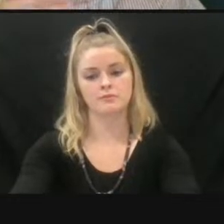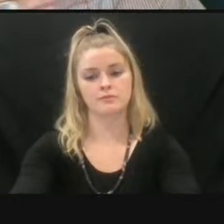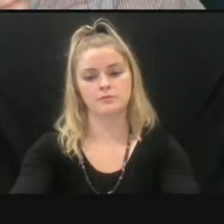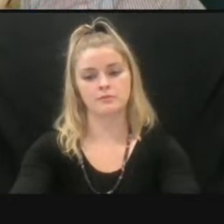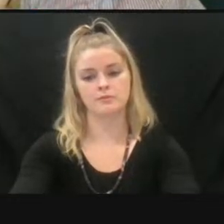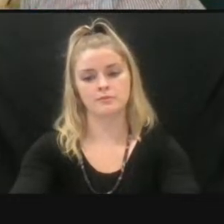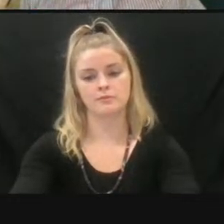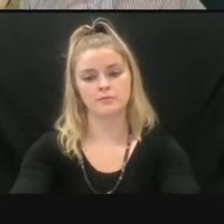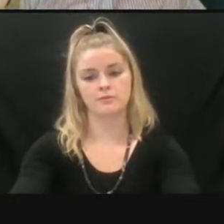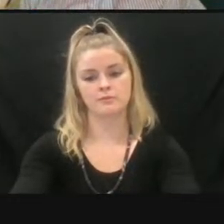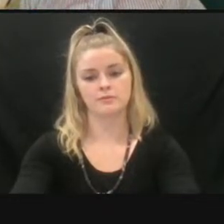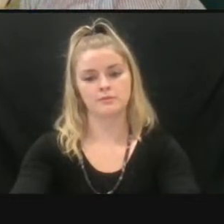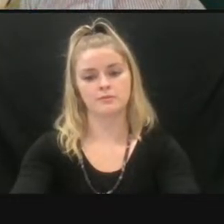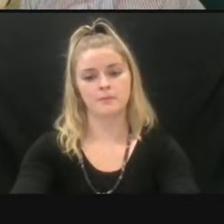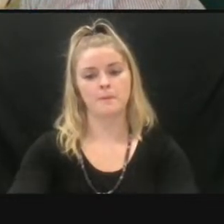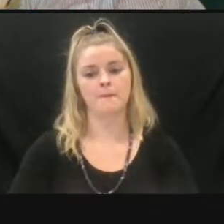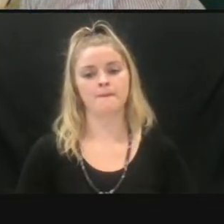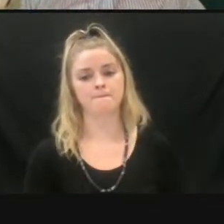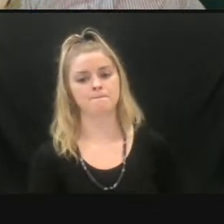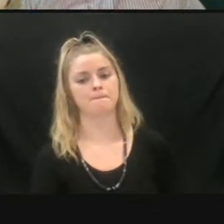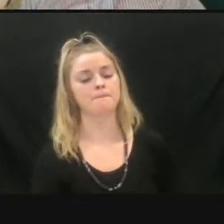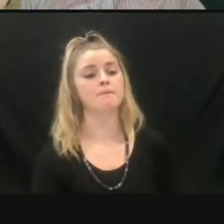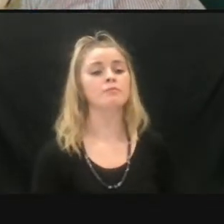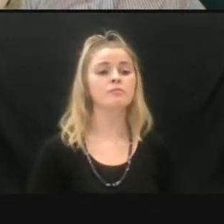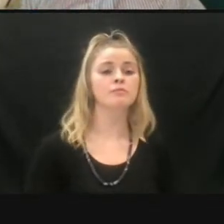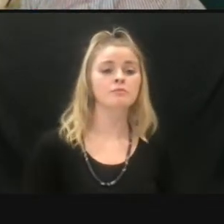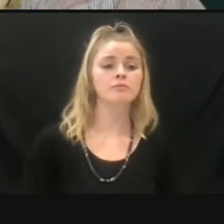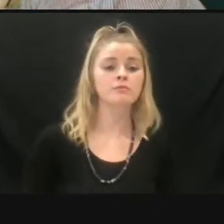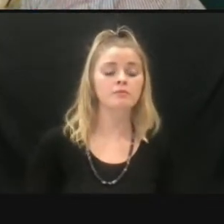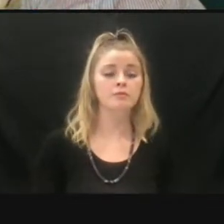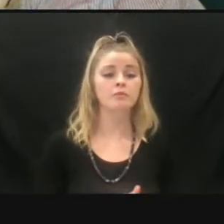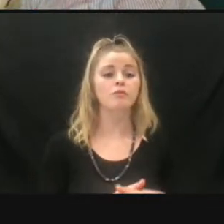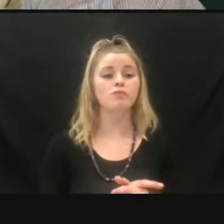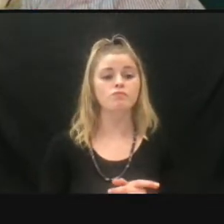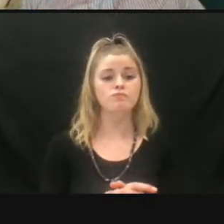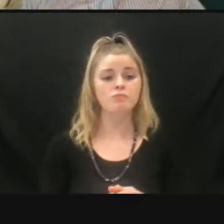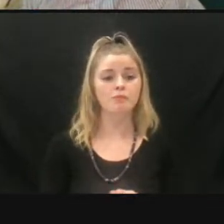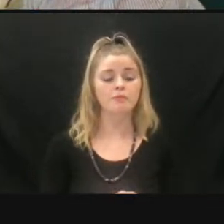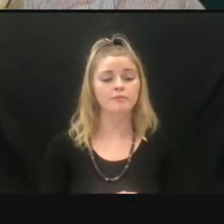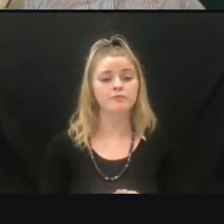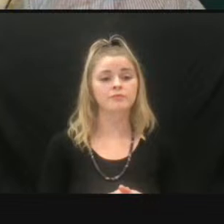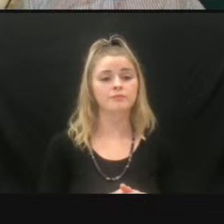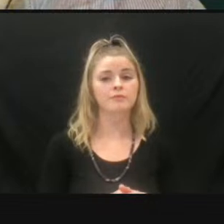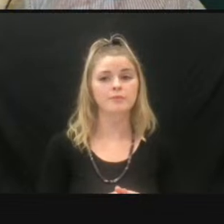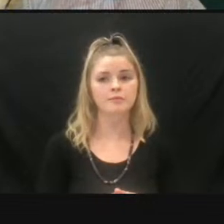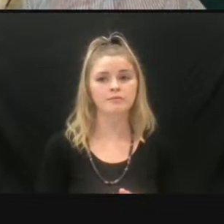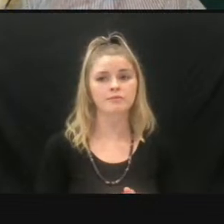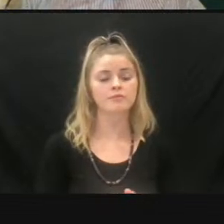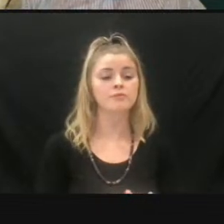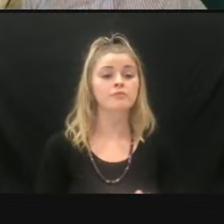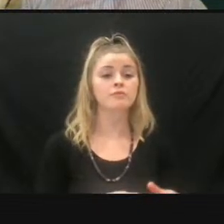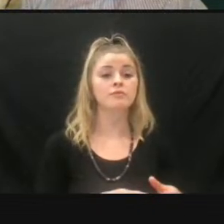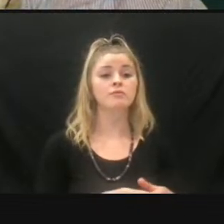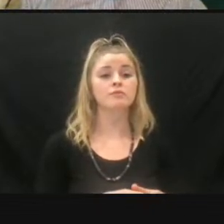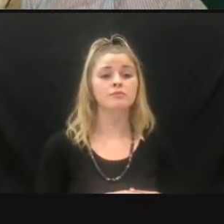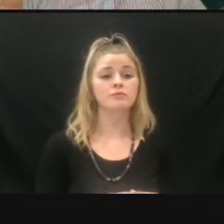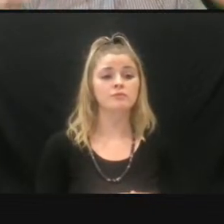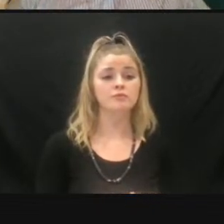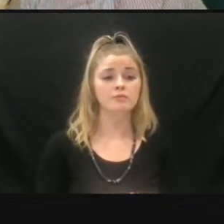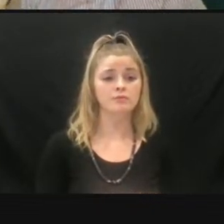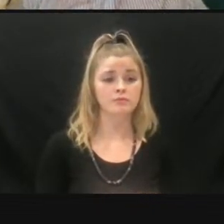migrations into different waterways throughout the eastern United States by the hundreds of thousands, to the point where the water